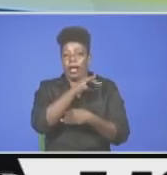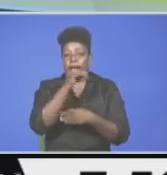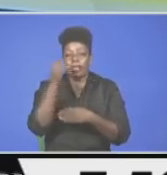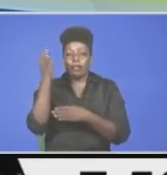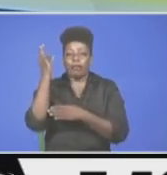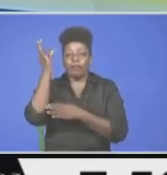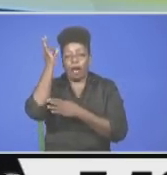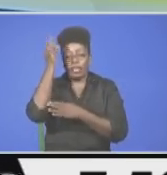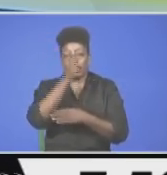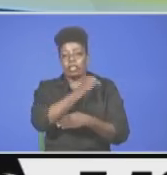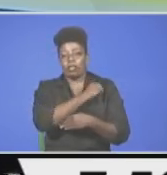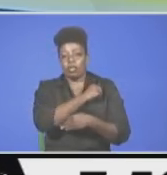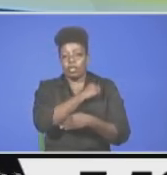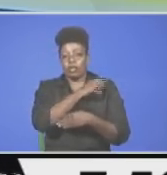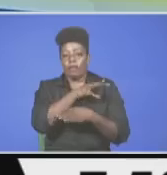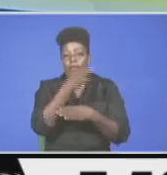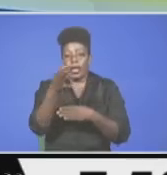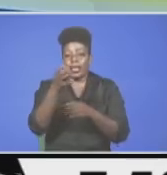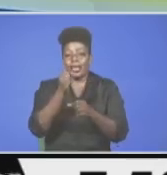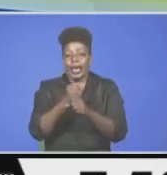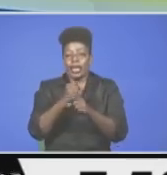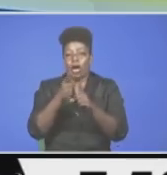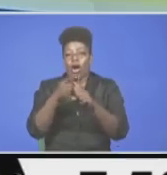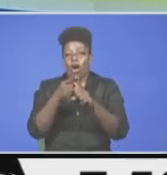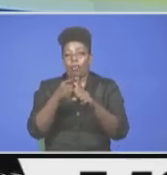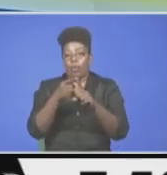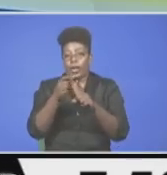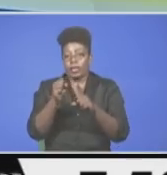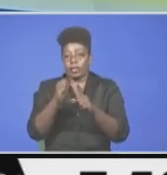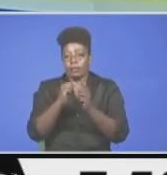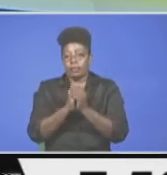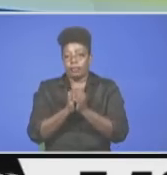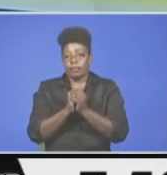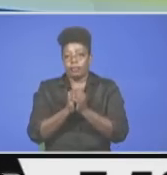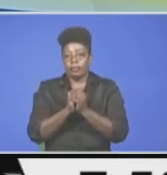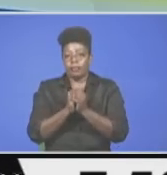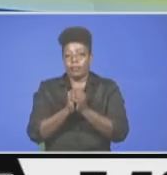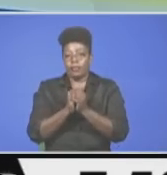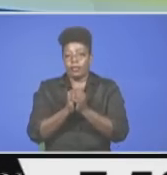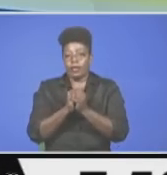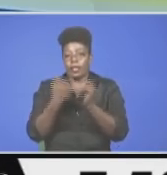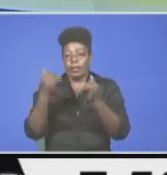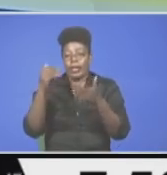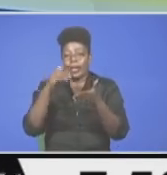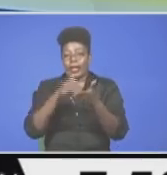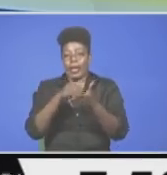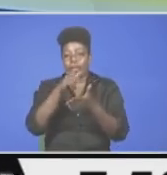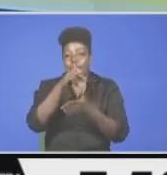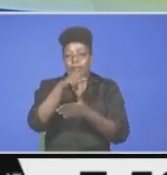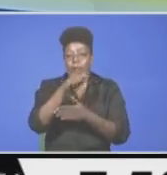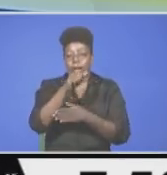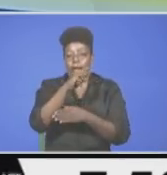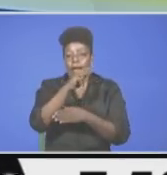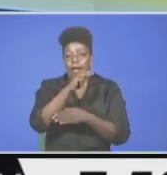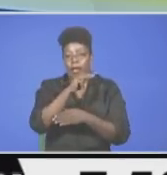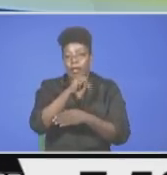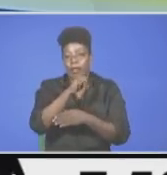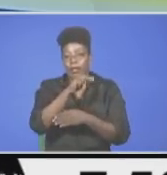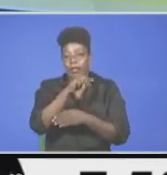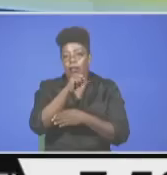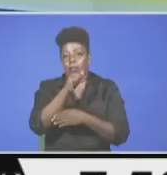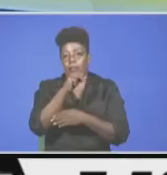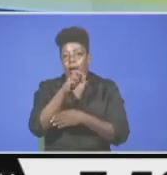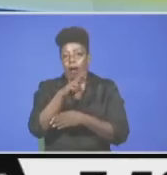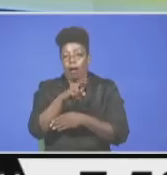Francis Skinner also failing to secure a point against Myanmar. The women's team plays again tomorrow against Panama. The open team, they'll take on the United